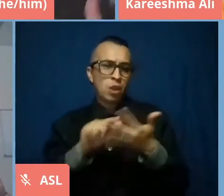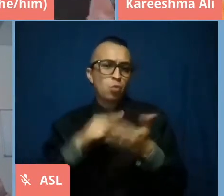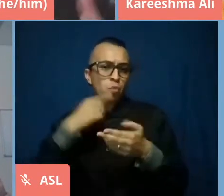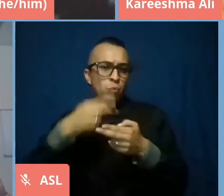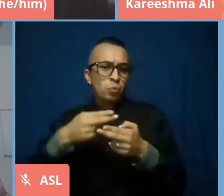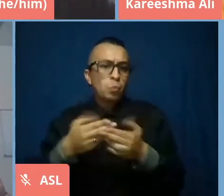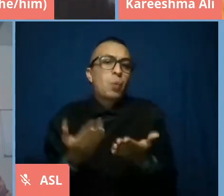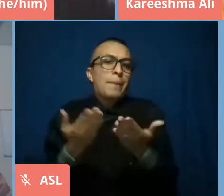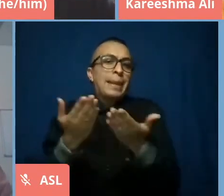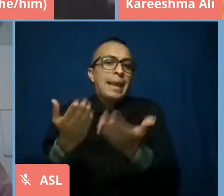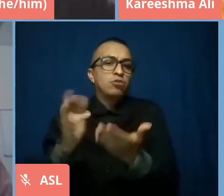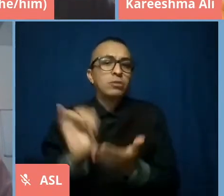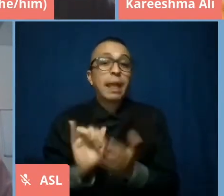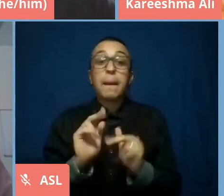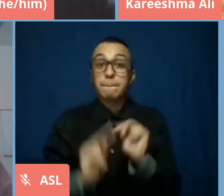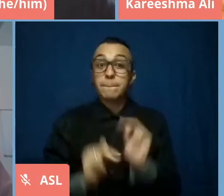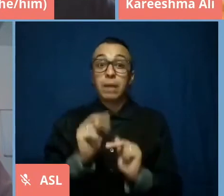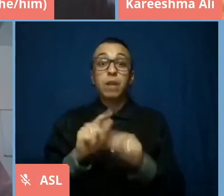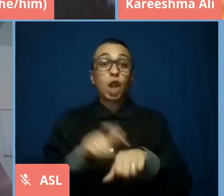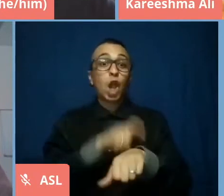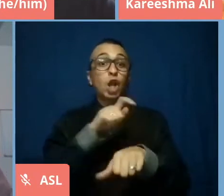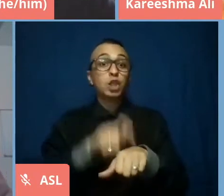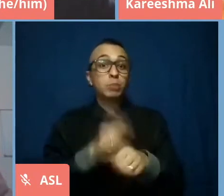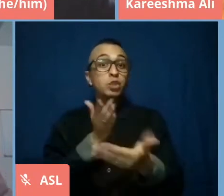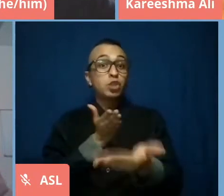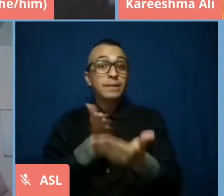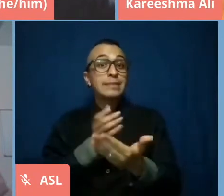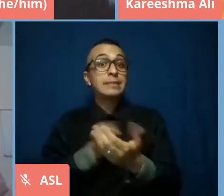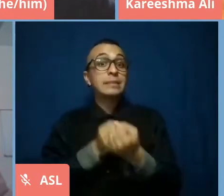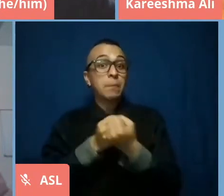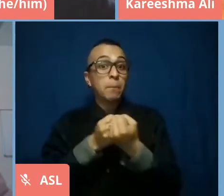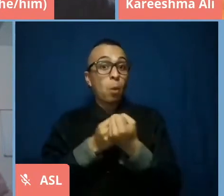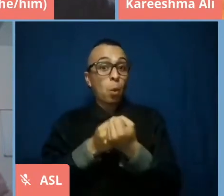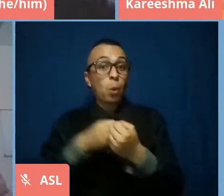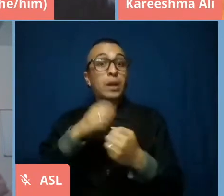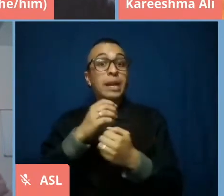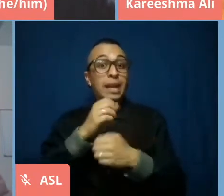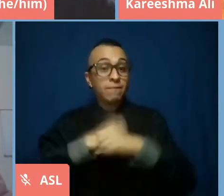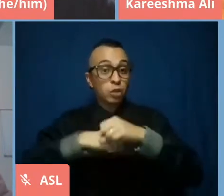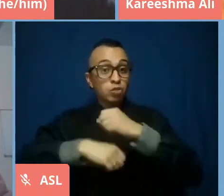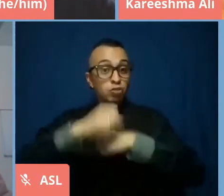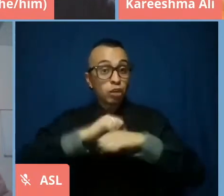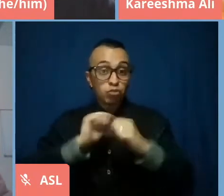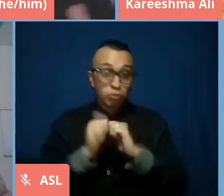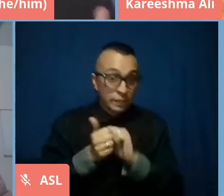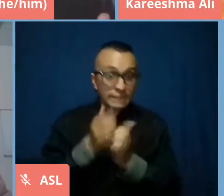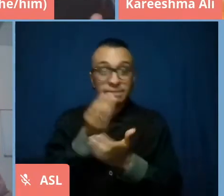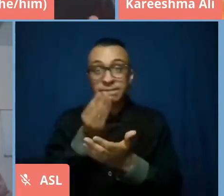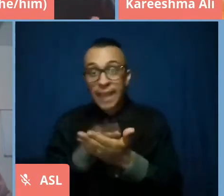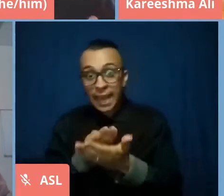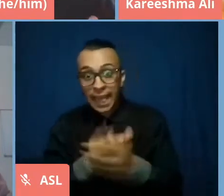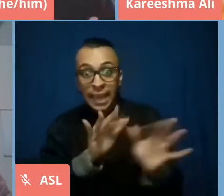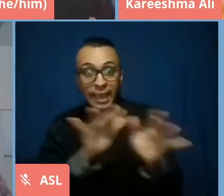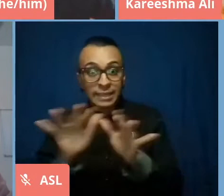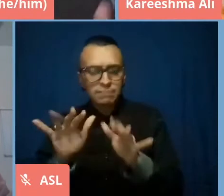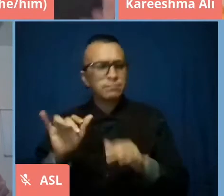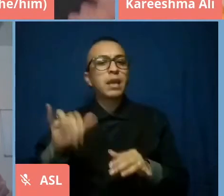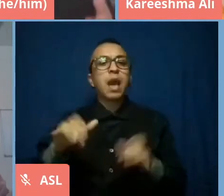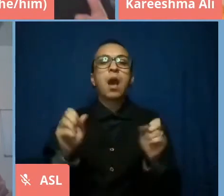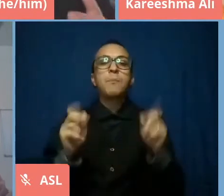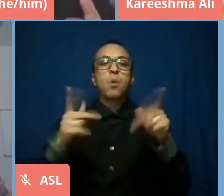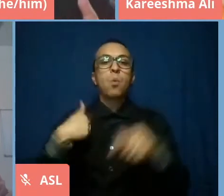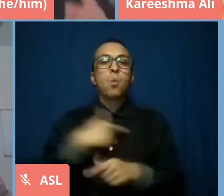like building a long-term services and support infrastructure through financing. And the opportunity I think we